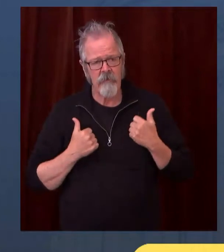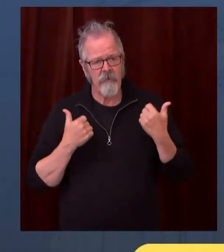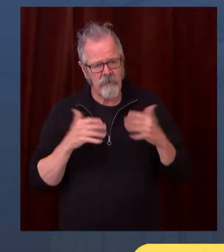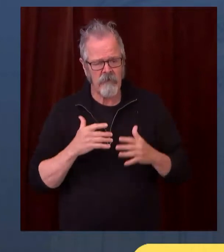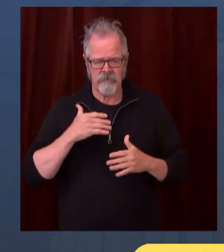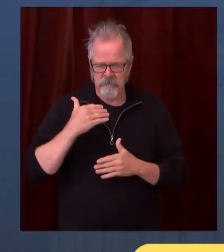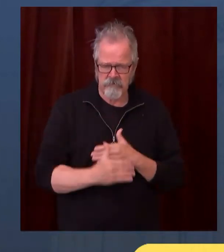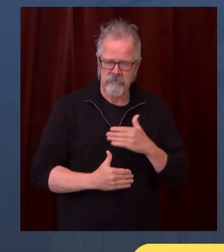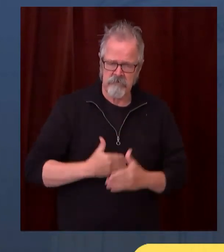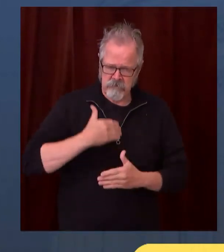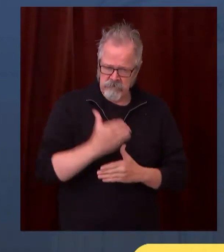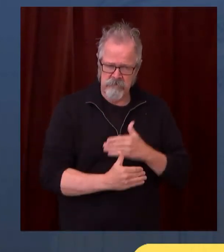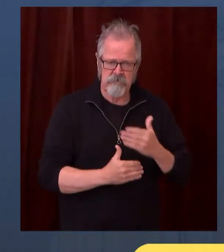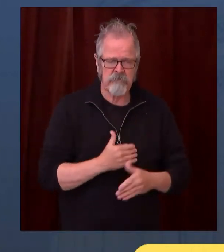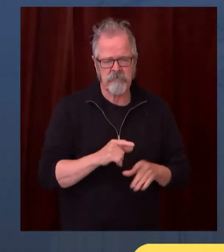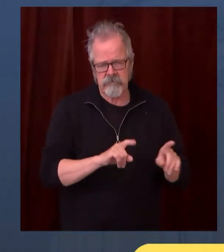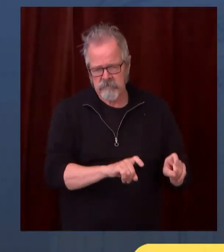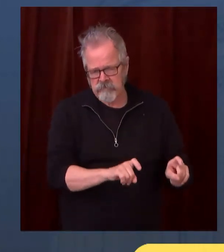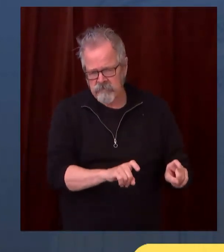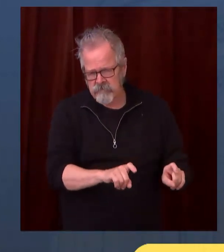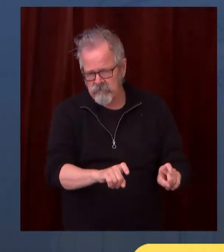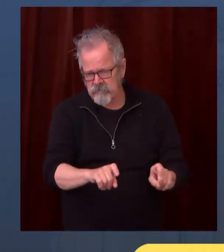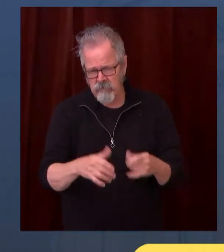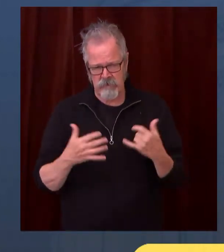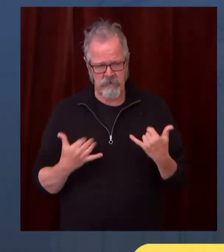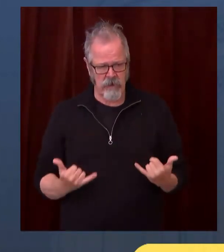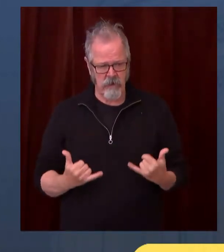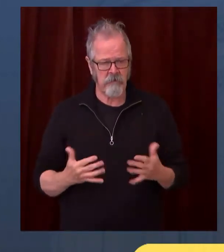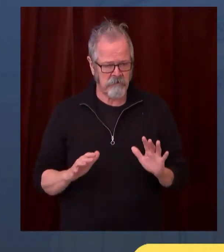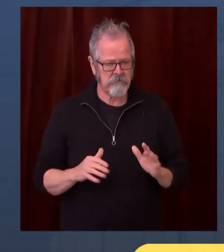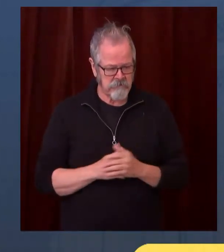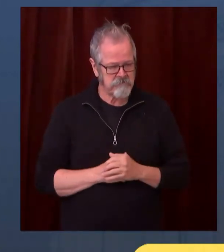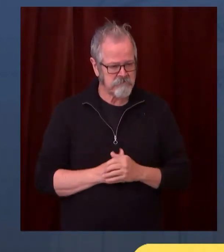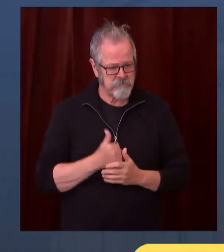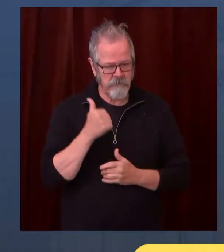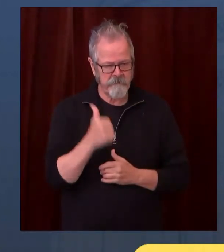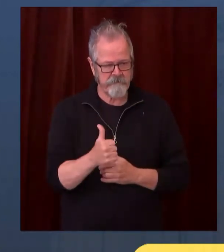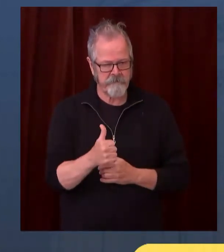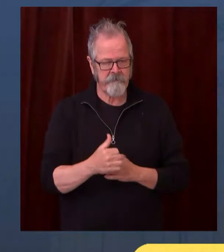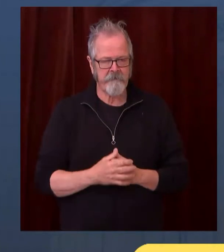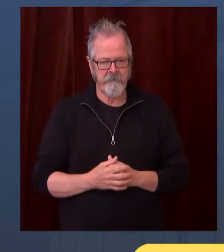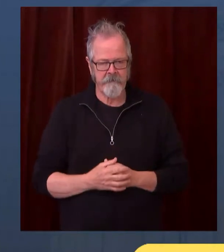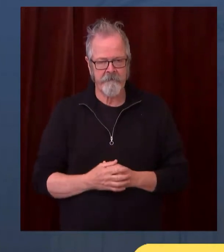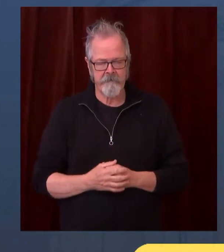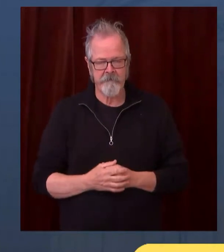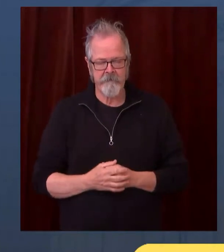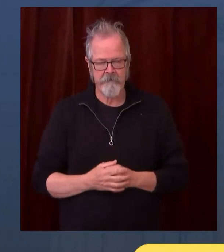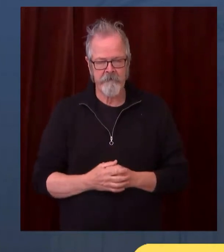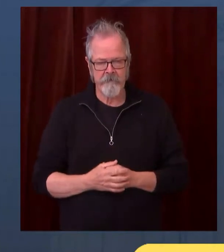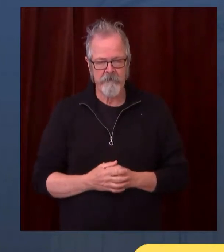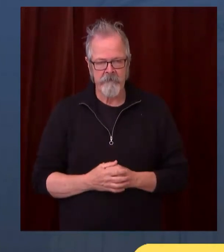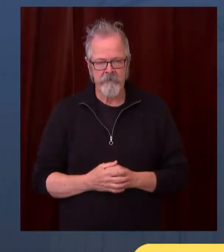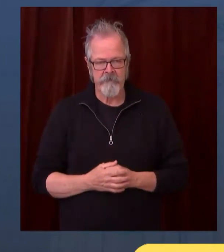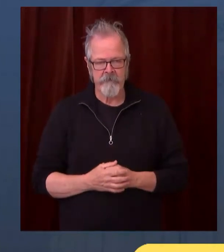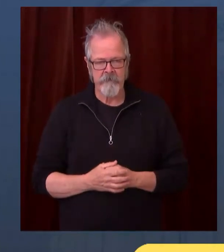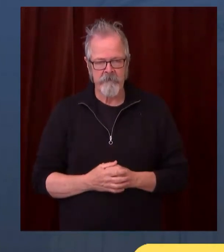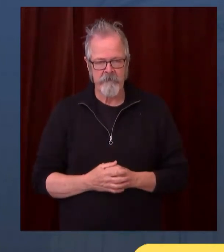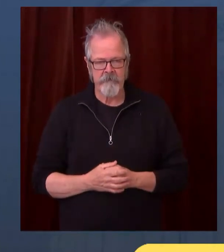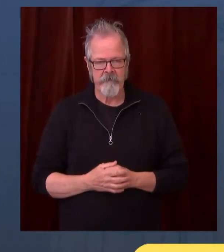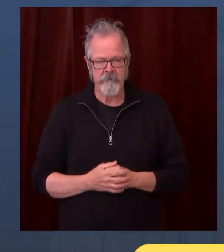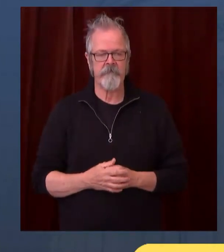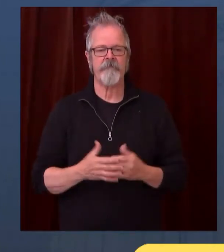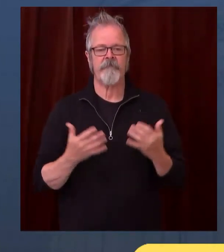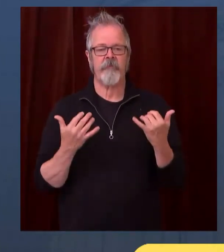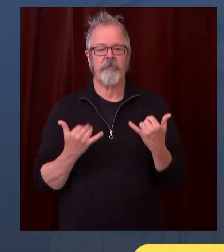are looking at, once we've completed let me back up. We are looking at right now what the frequency level and the number of people